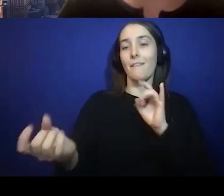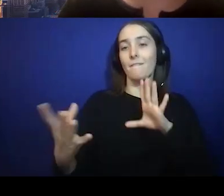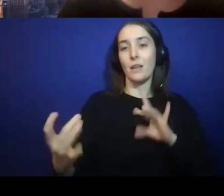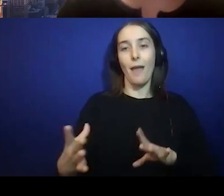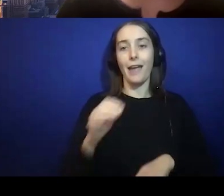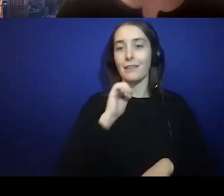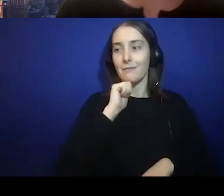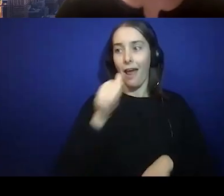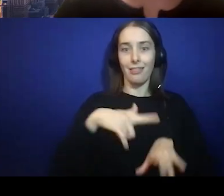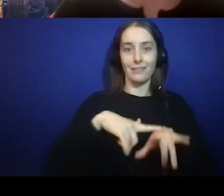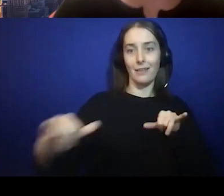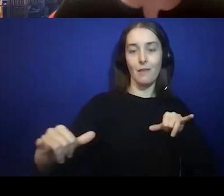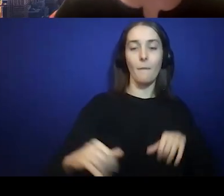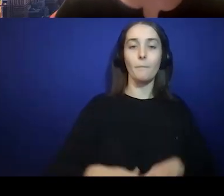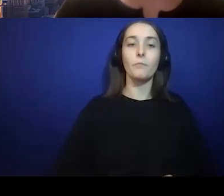screen. That's